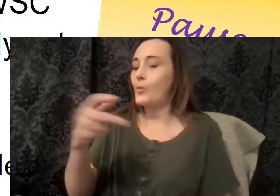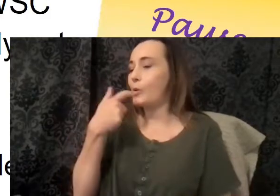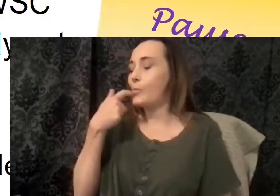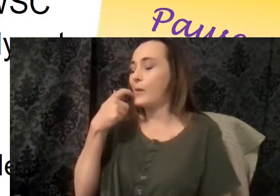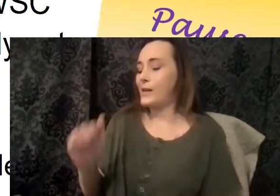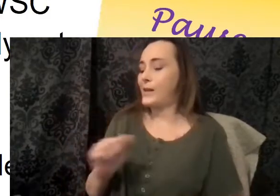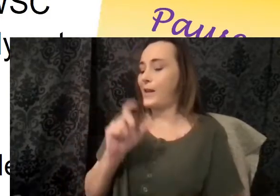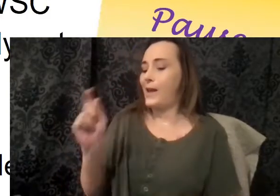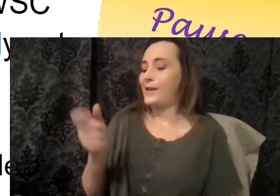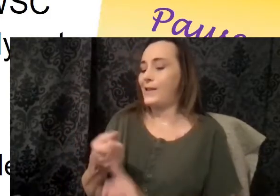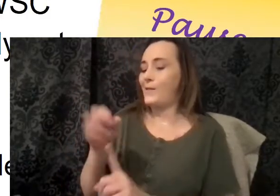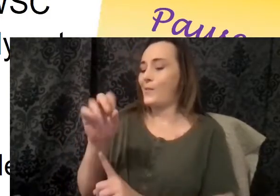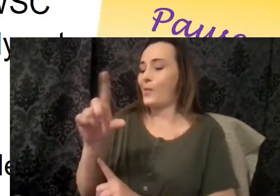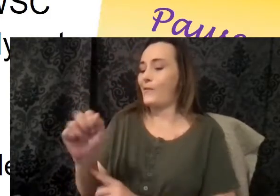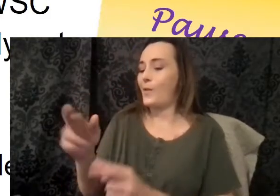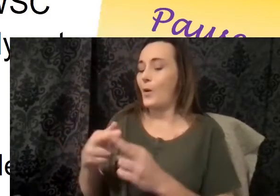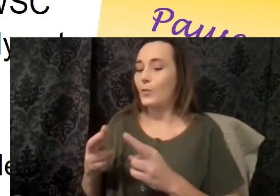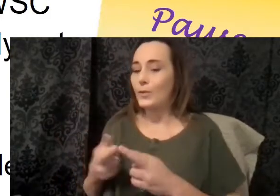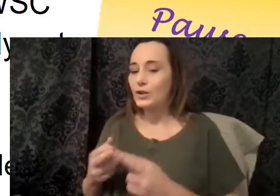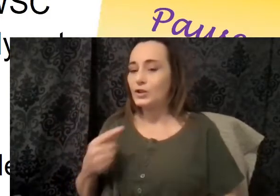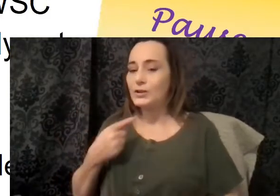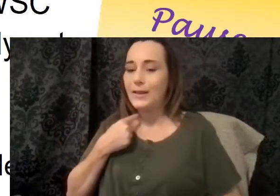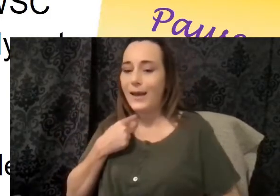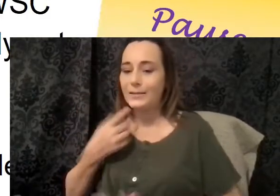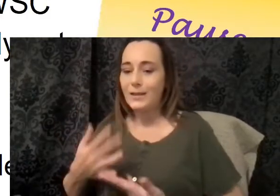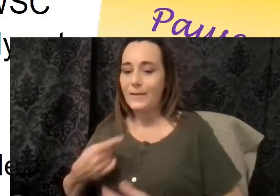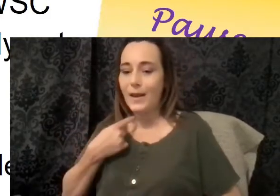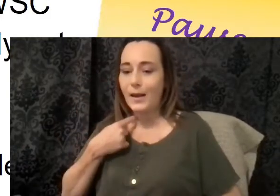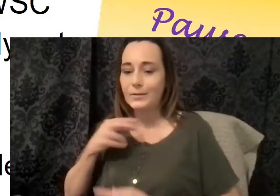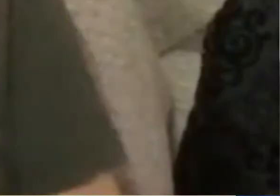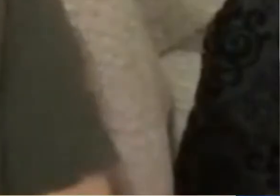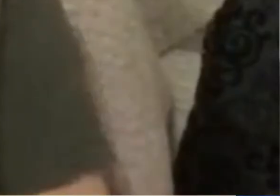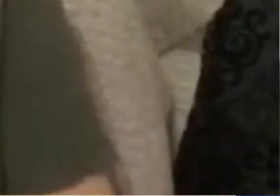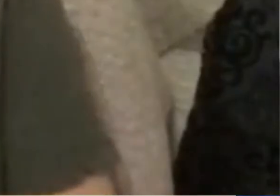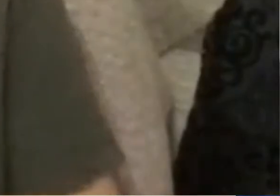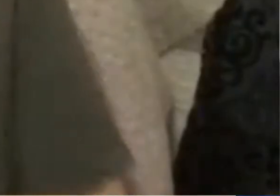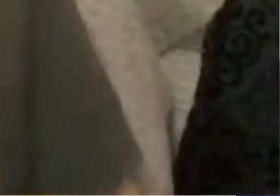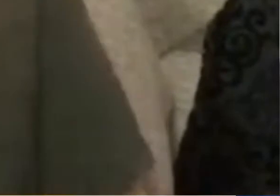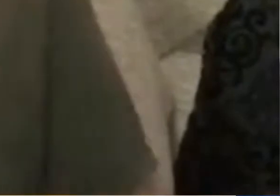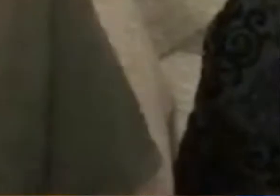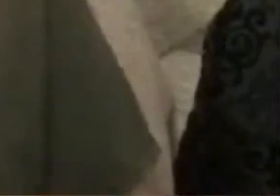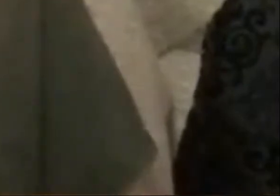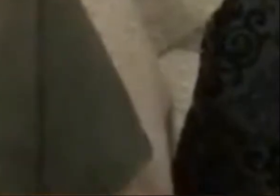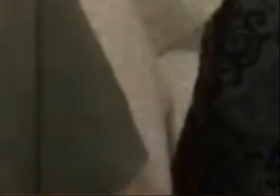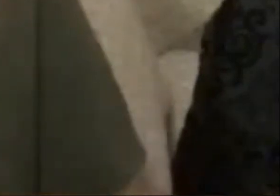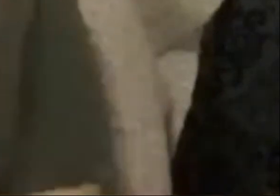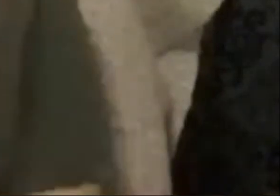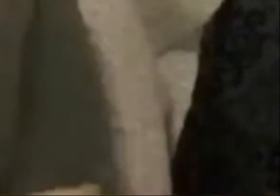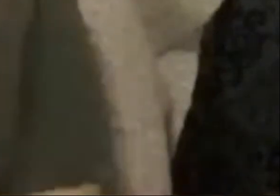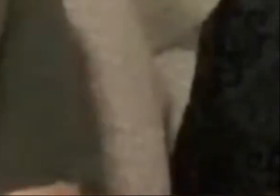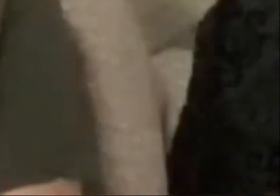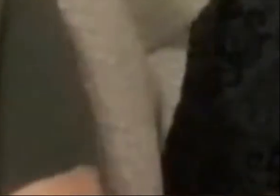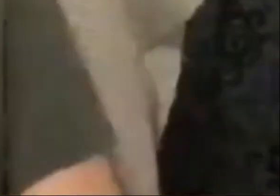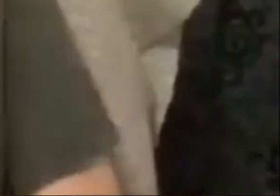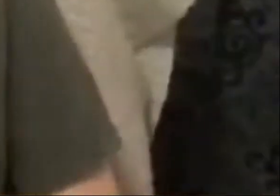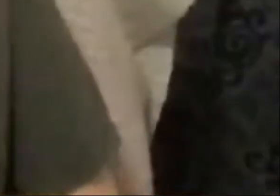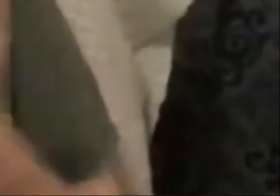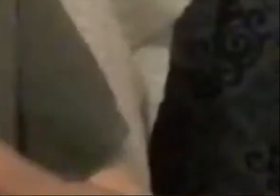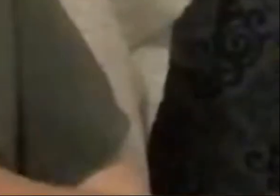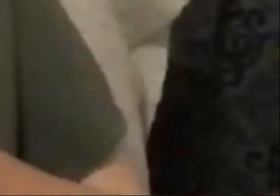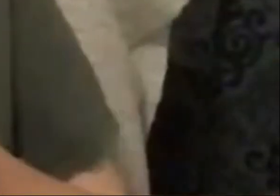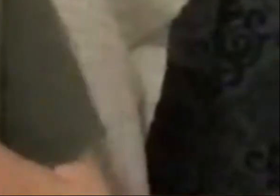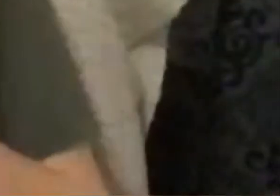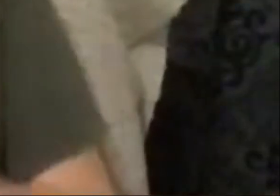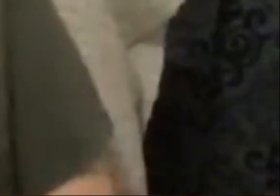Florida region. Okay, so you guys are saying figure it out. Now, if would this become some kind